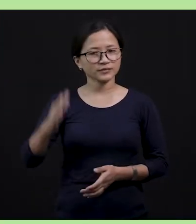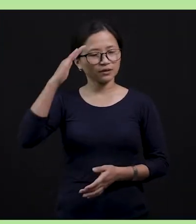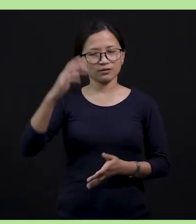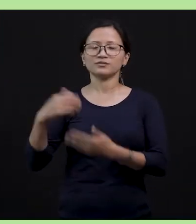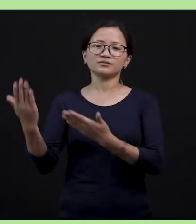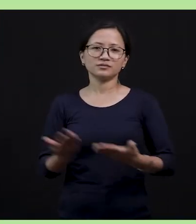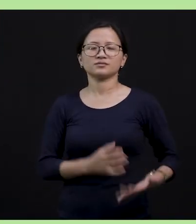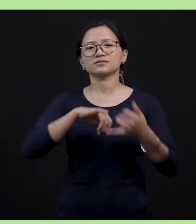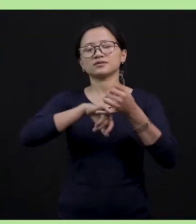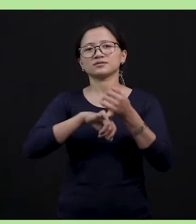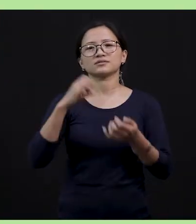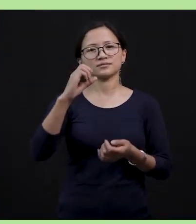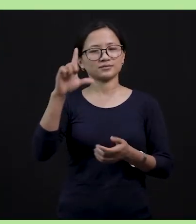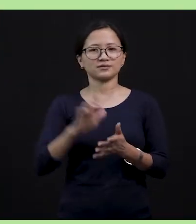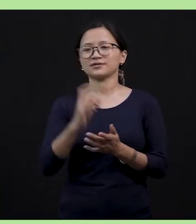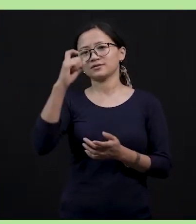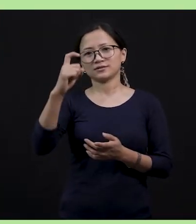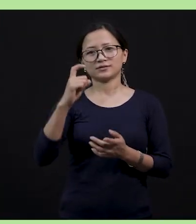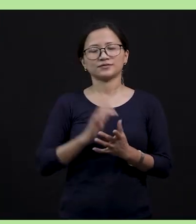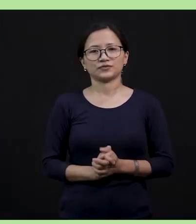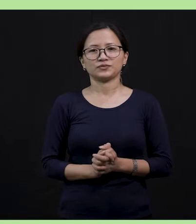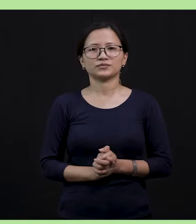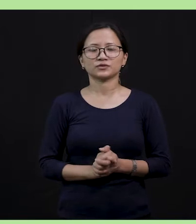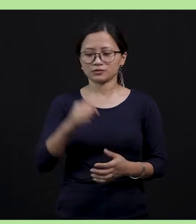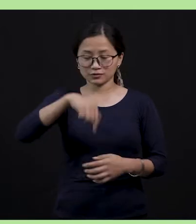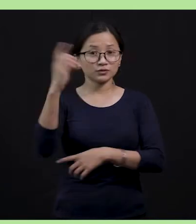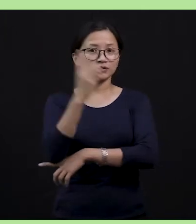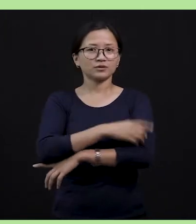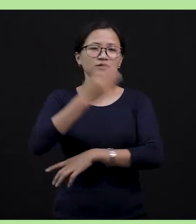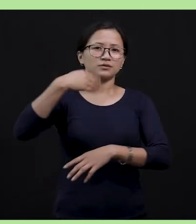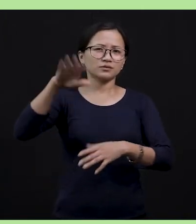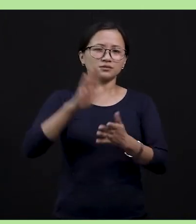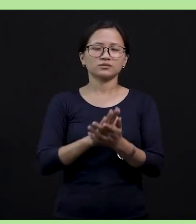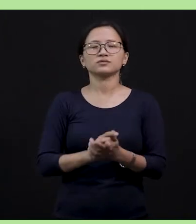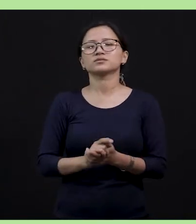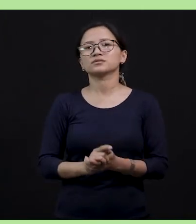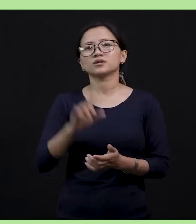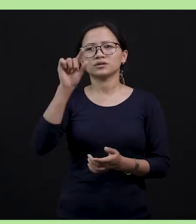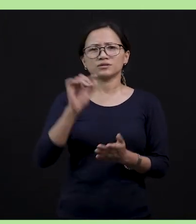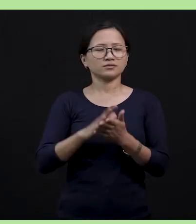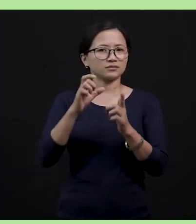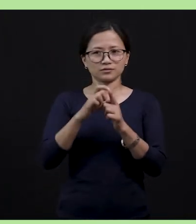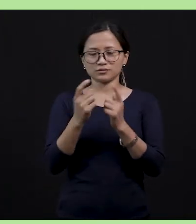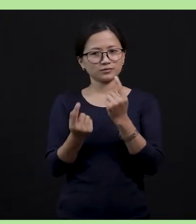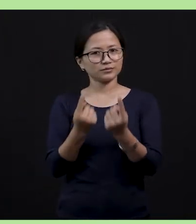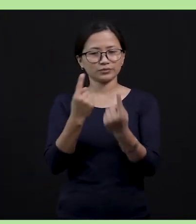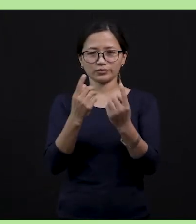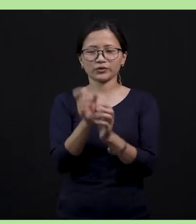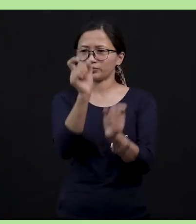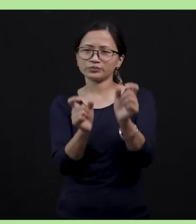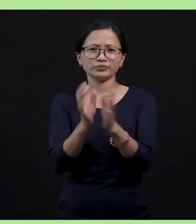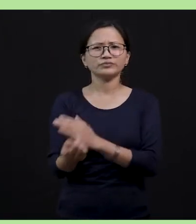Hello and welcome to Social Science Class 7, and today we are going to do democracy, and that would be